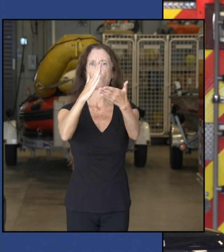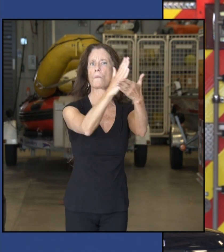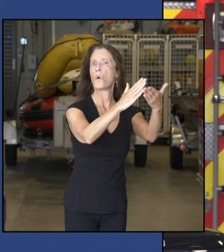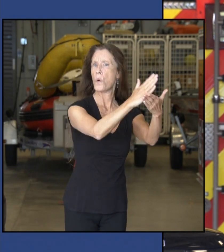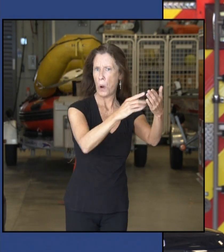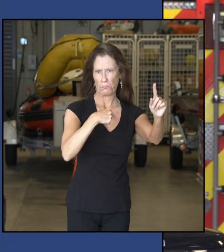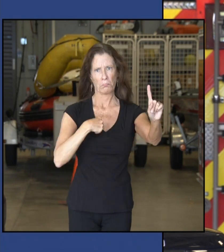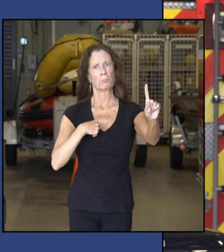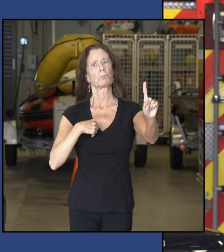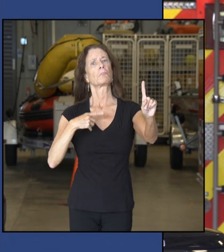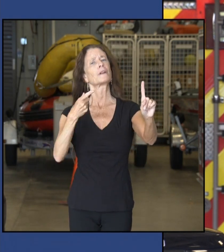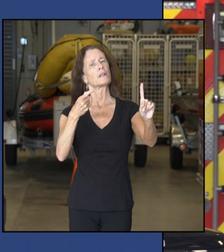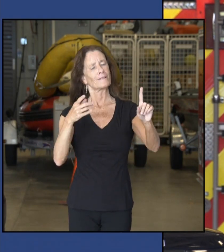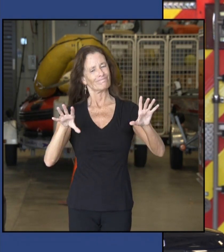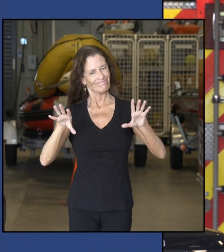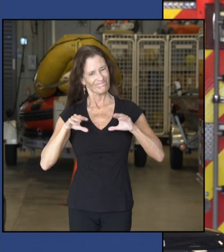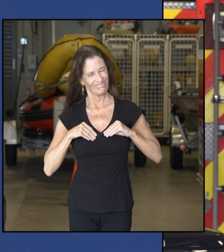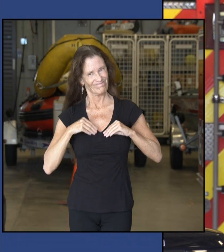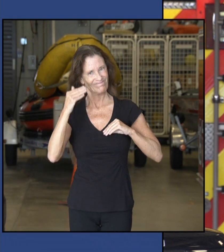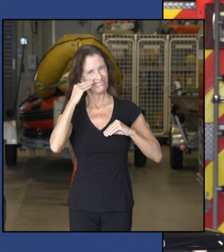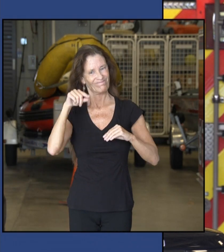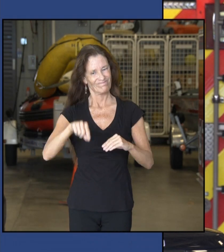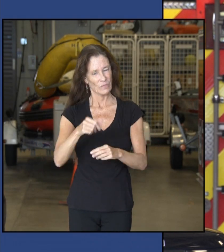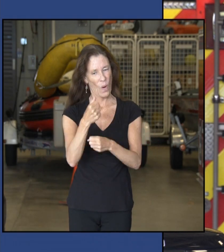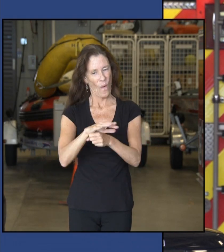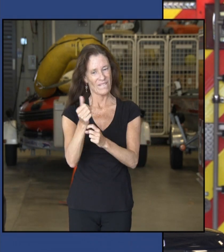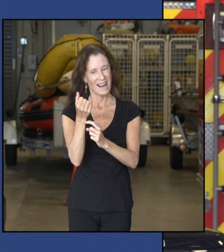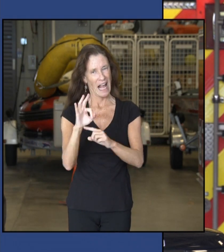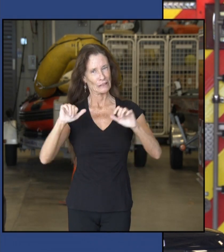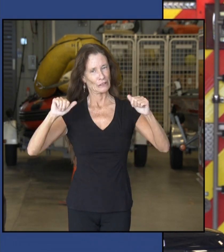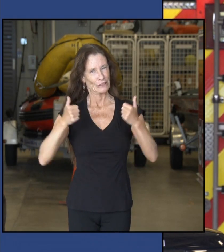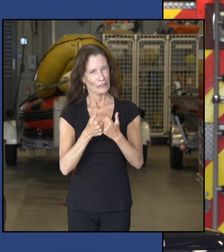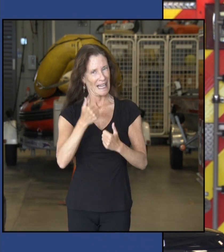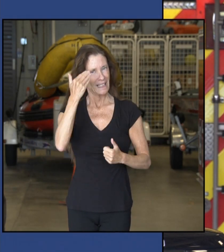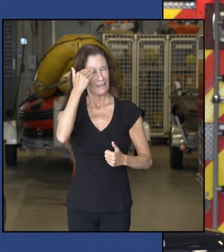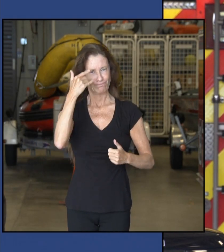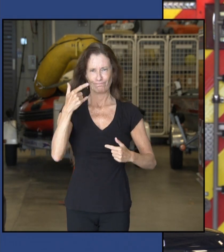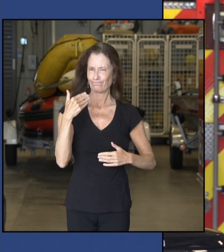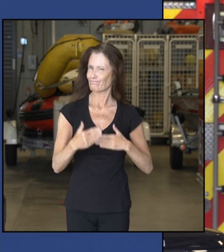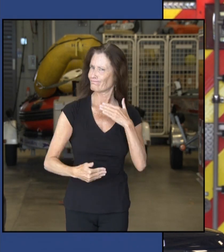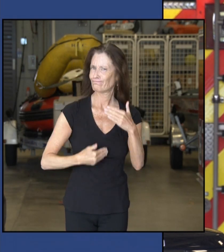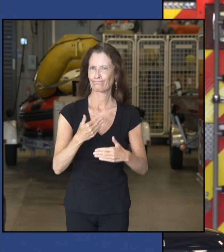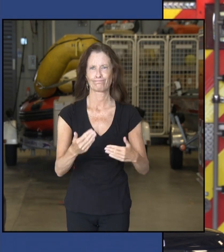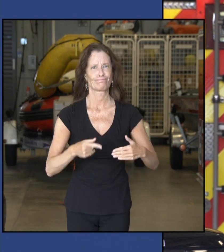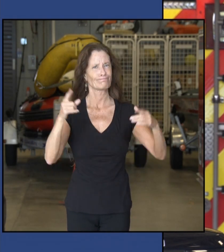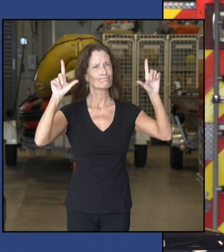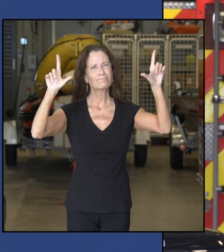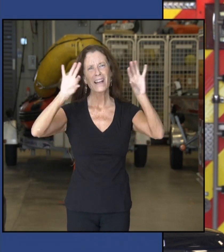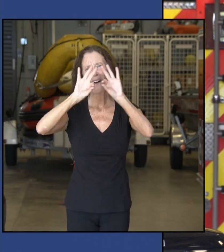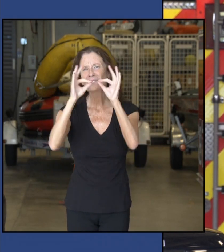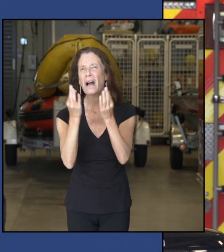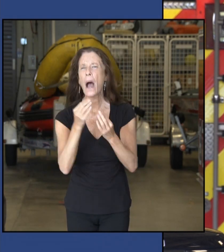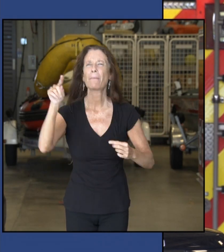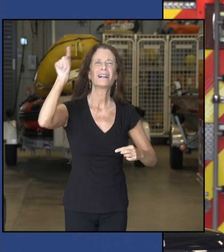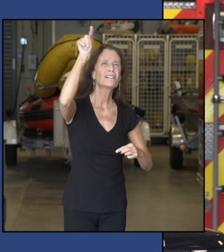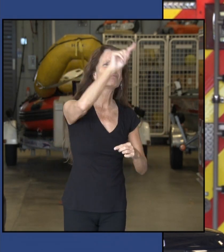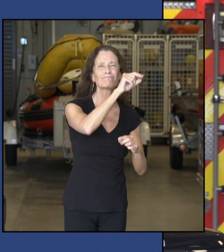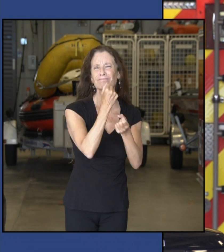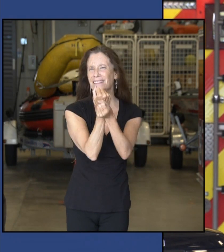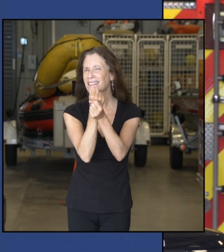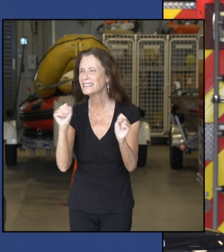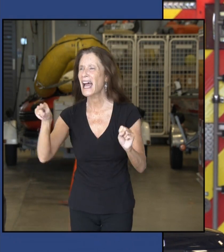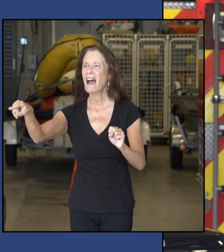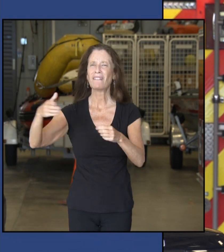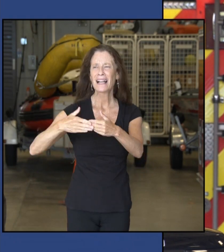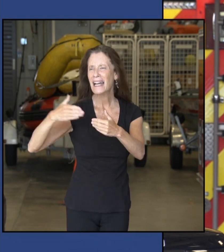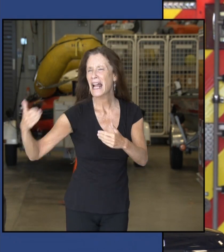challenge of COVID-19. We're all trying to do our best to keep our families safe, keep ourselves safe, keep our neighbors safe, keep our